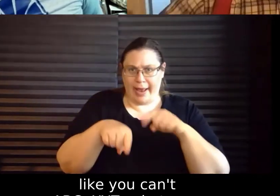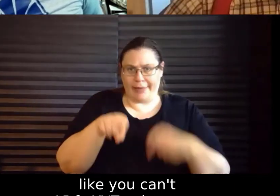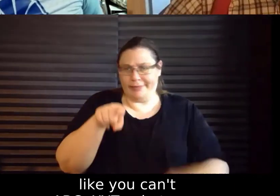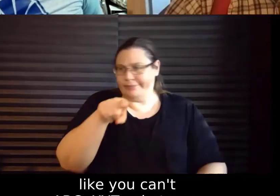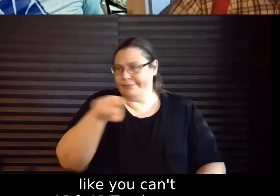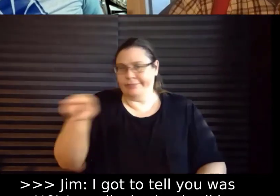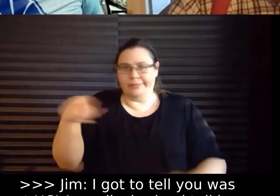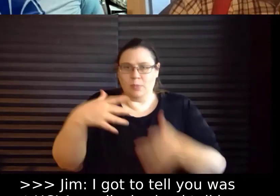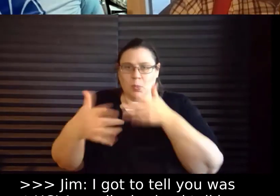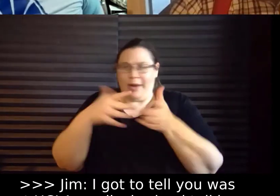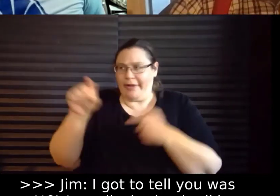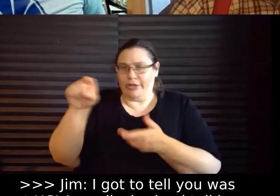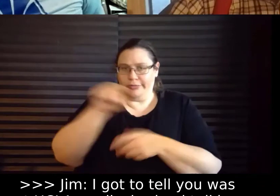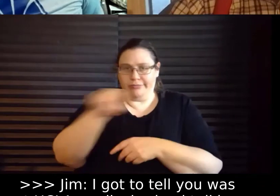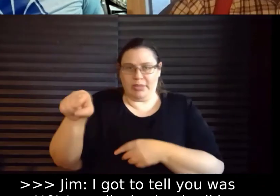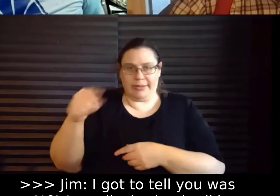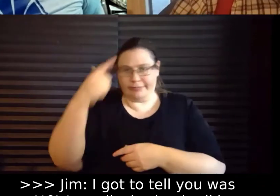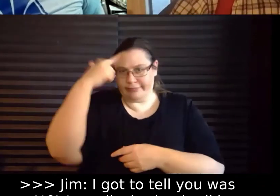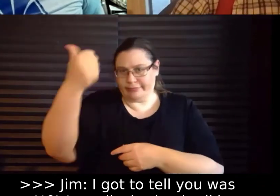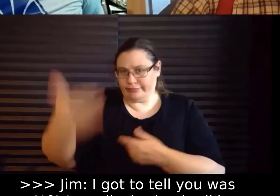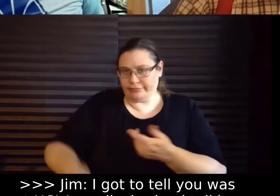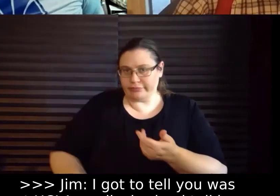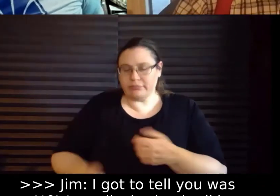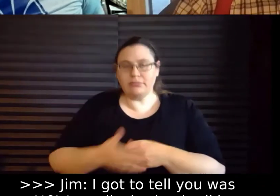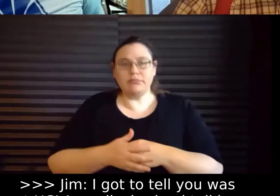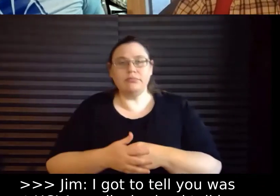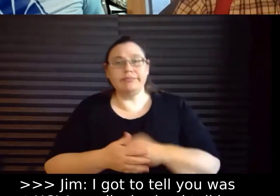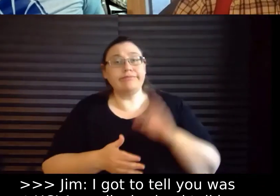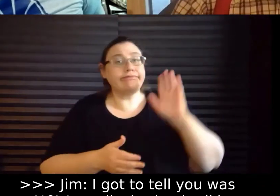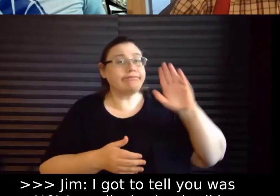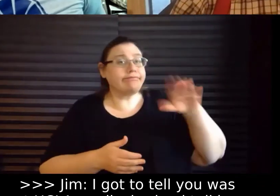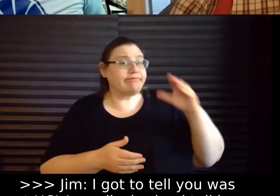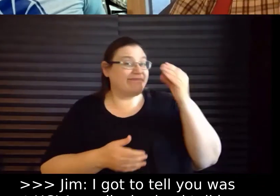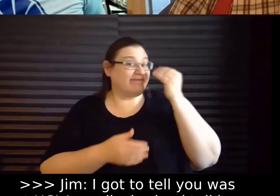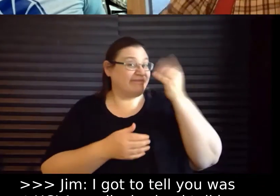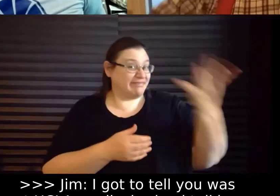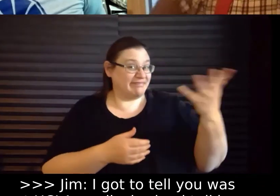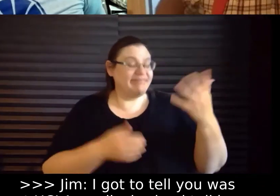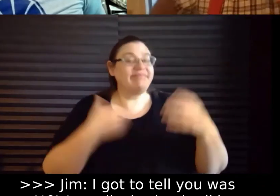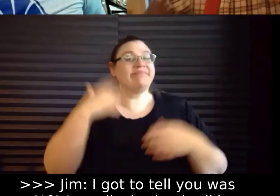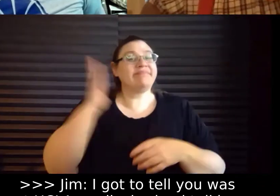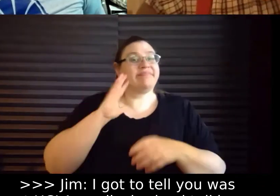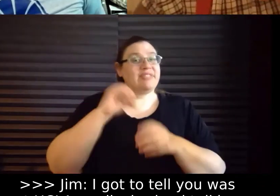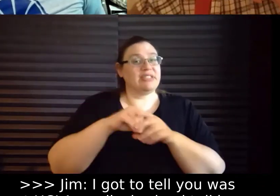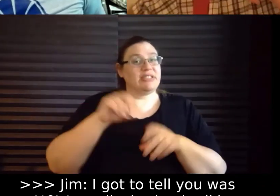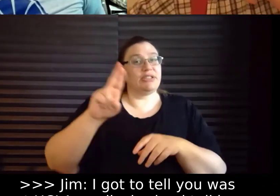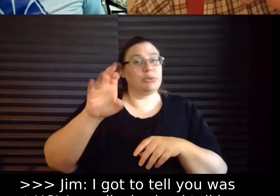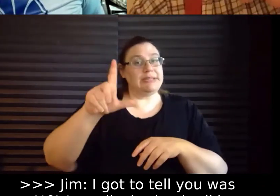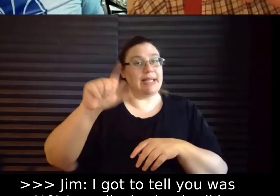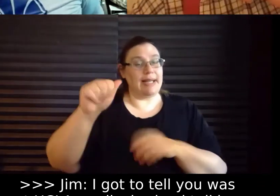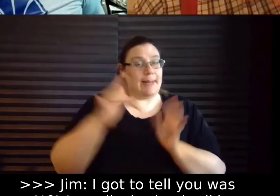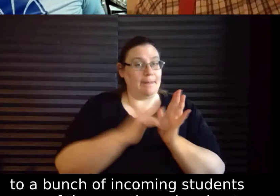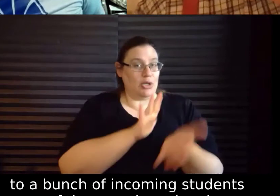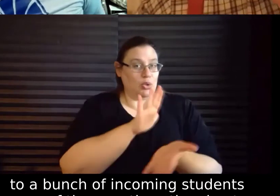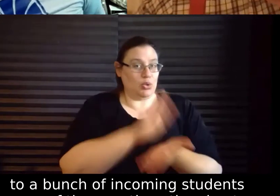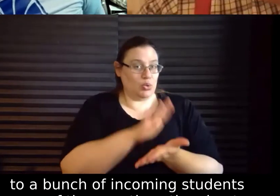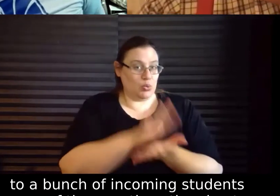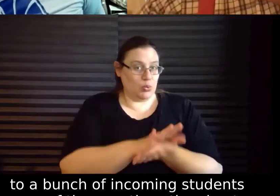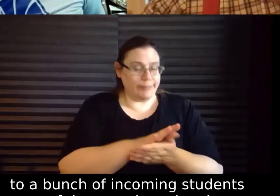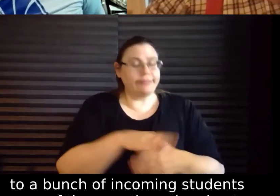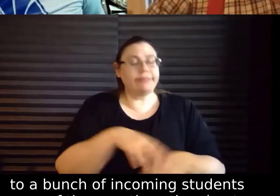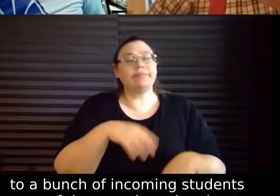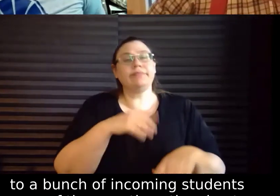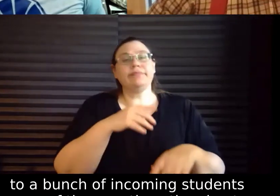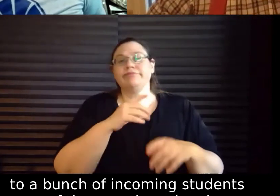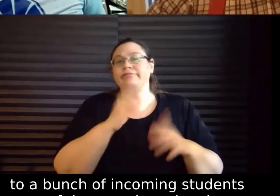Z, whatever. Well, I got to tell you, I was at UCLA medical school talking to a bunch